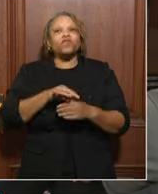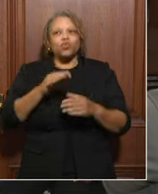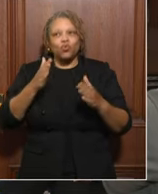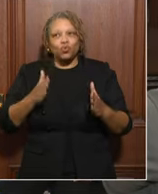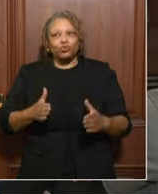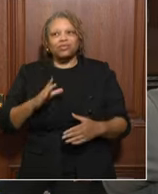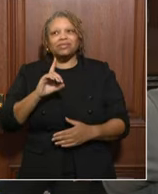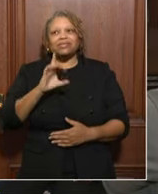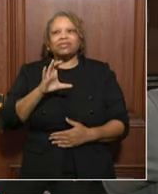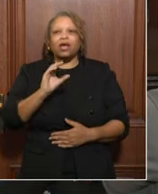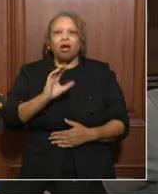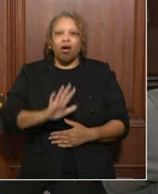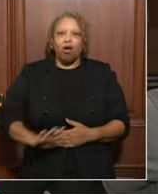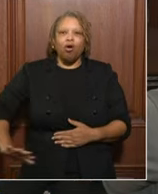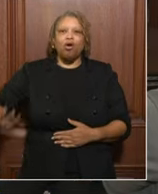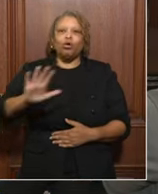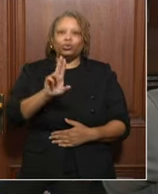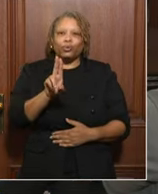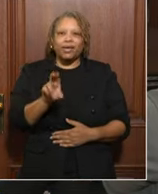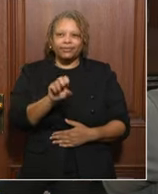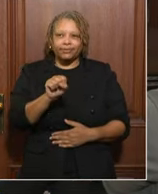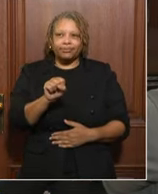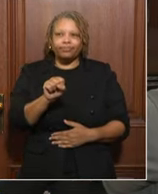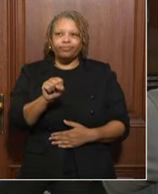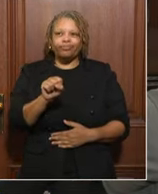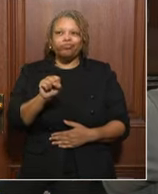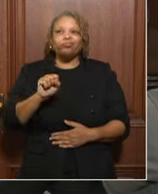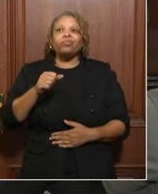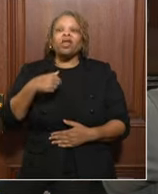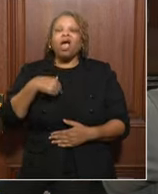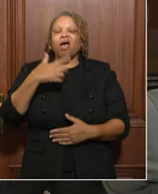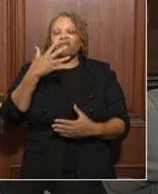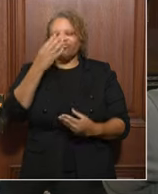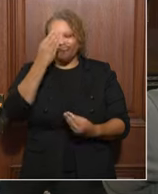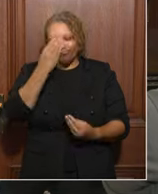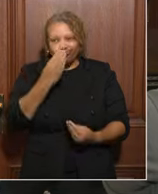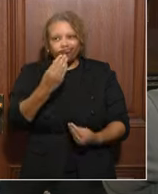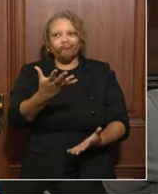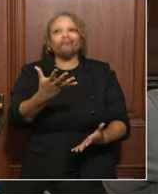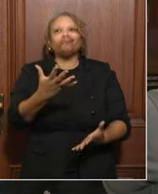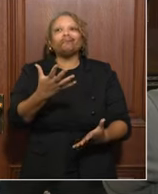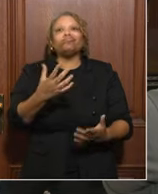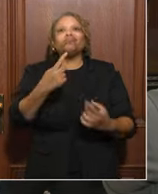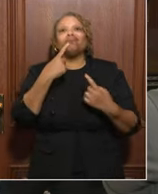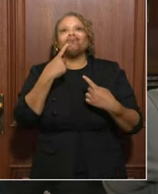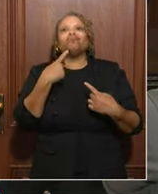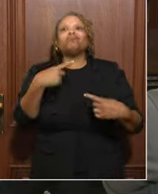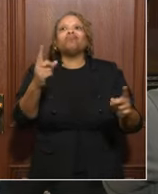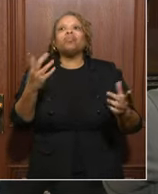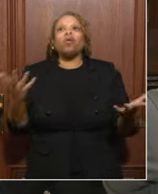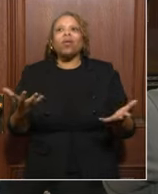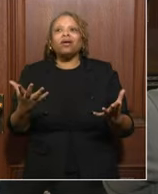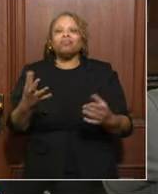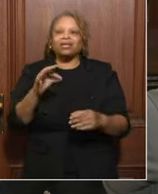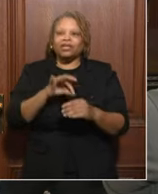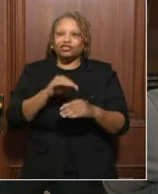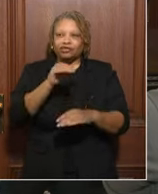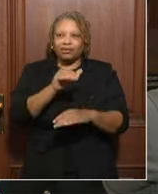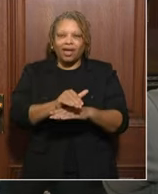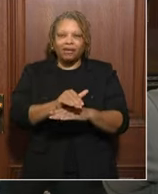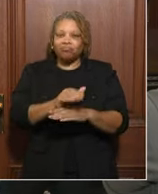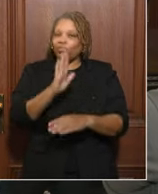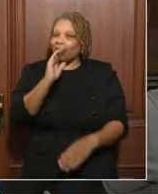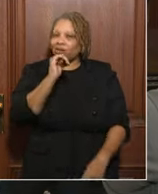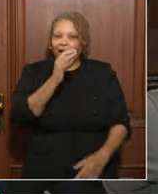we may not have a declared winner on election night. In fact, almost